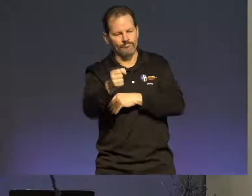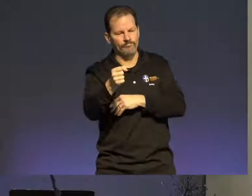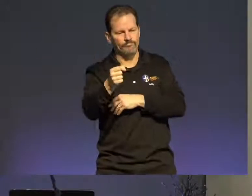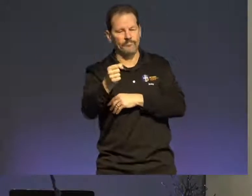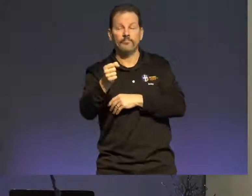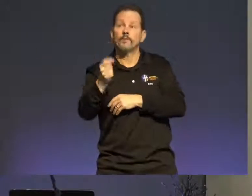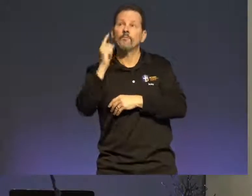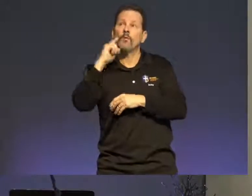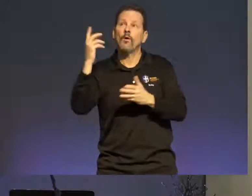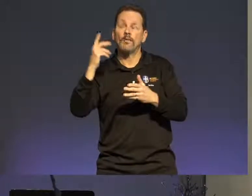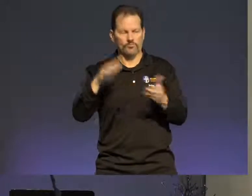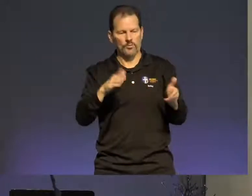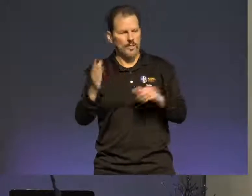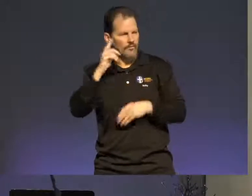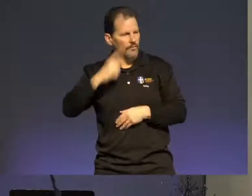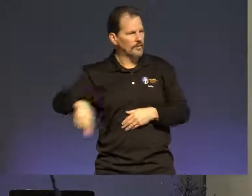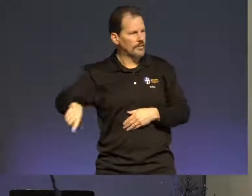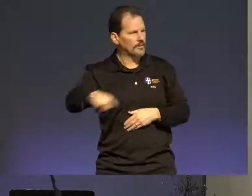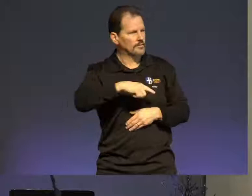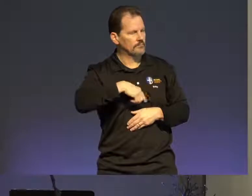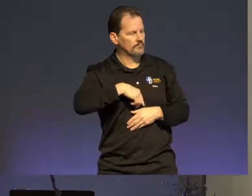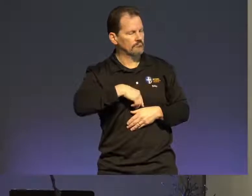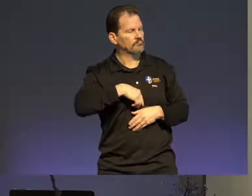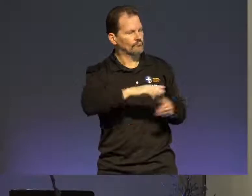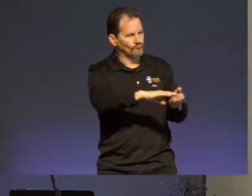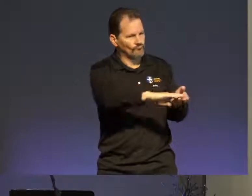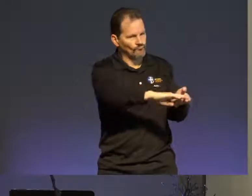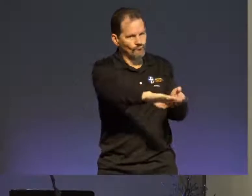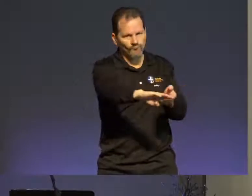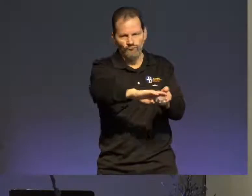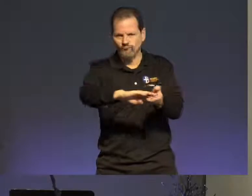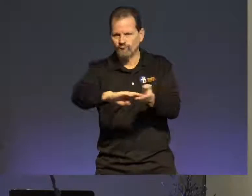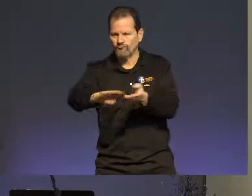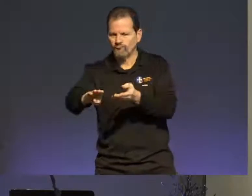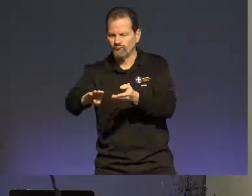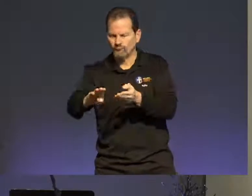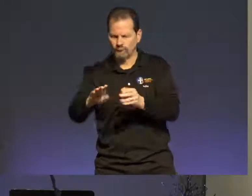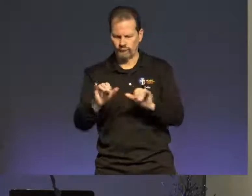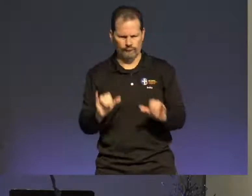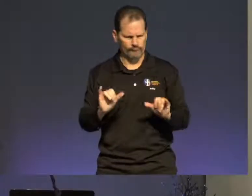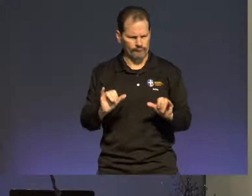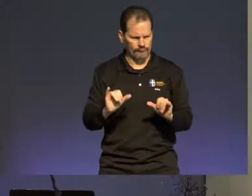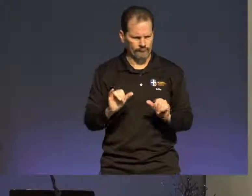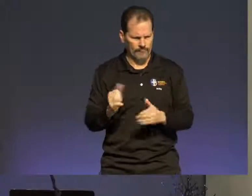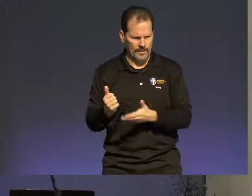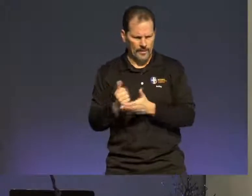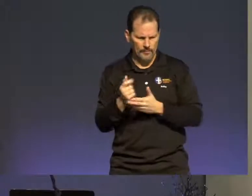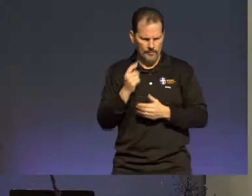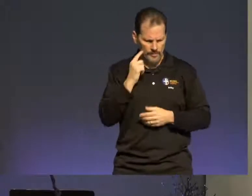And Lord, I pray now that we might recognize what kind of love it took just to do that.